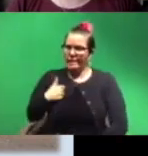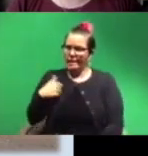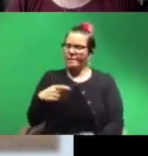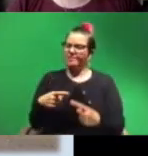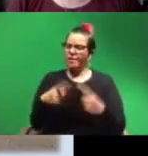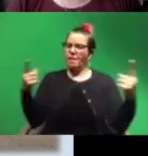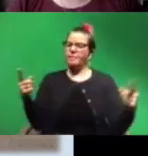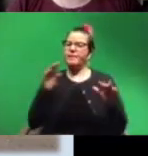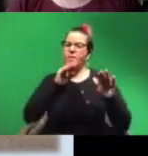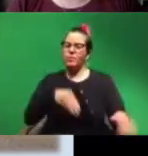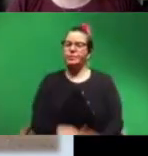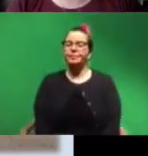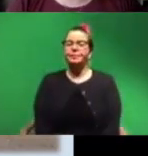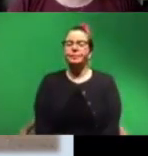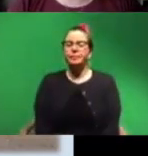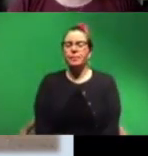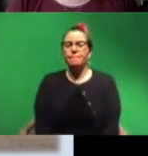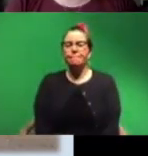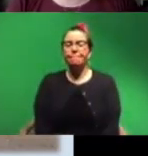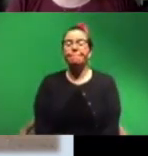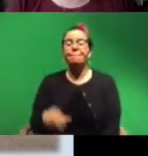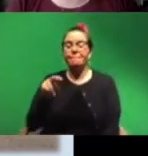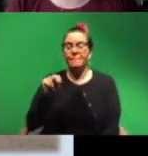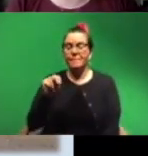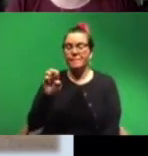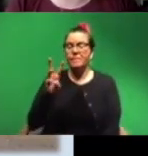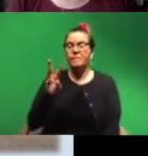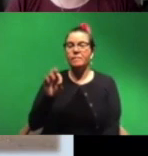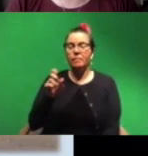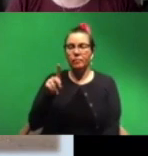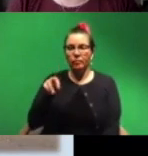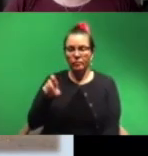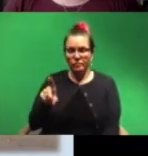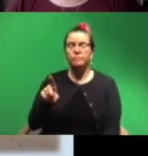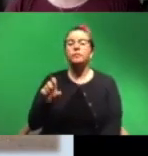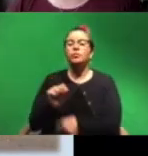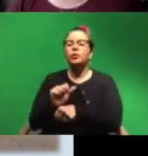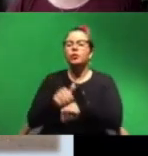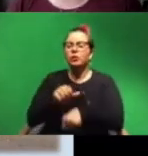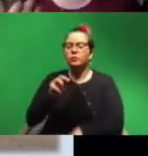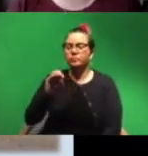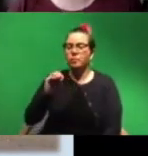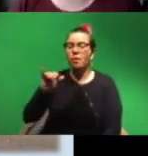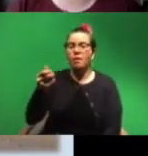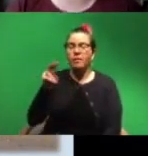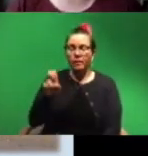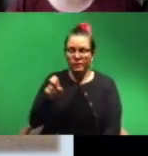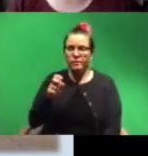And I was in Newfoundland, but I was actually working on rocks in the Mojave Desert in California. So this